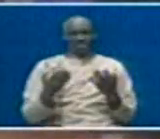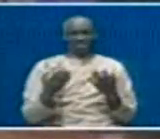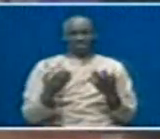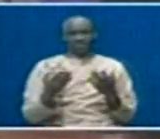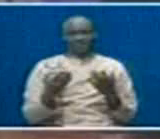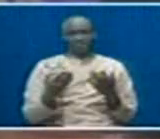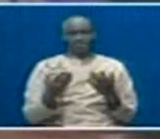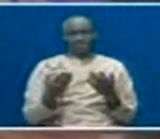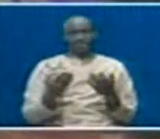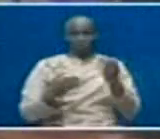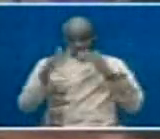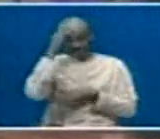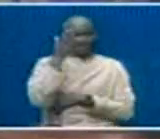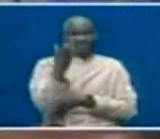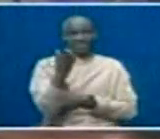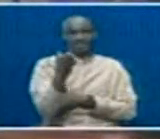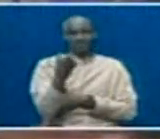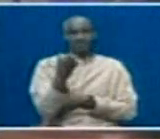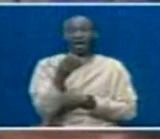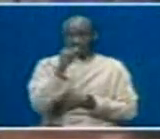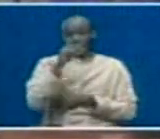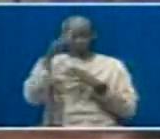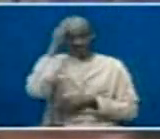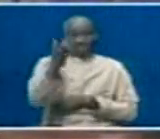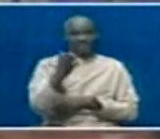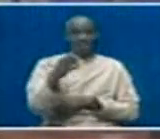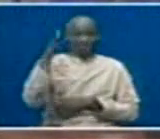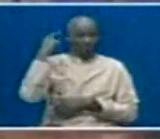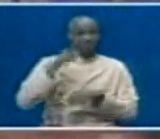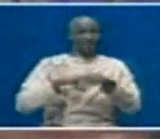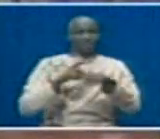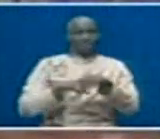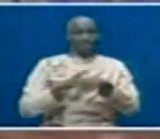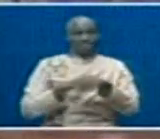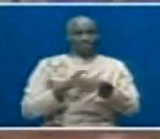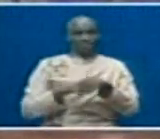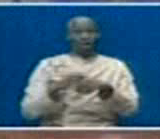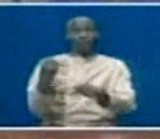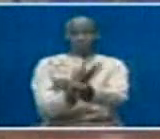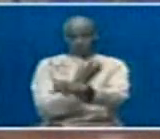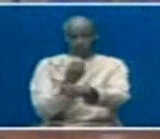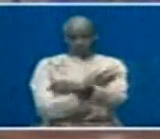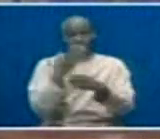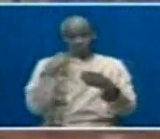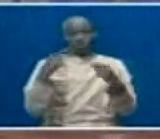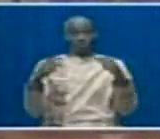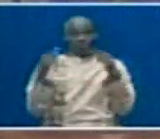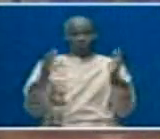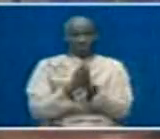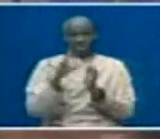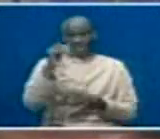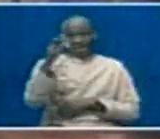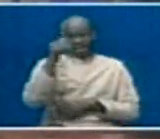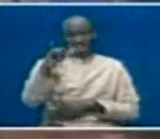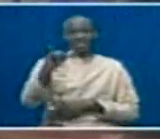Zayed University. We went. That was during the time when Bush was standing against Kerry, or Kerry was standing against